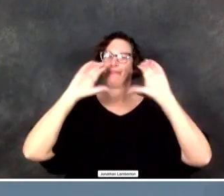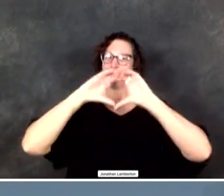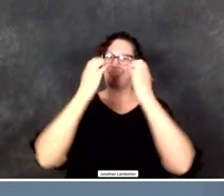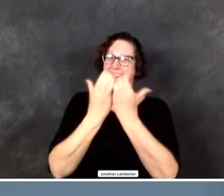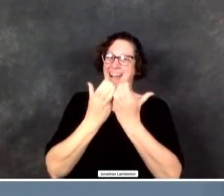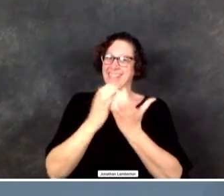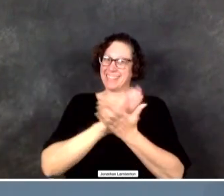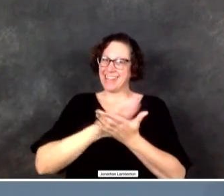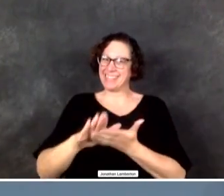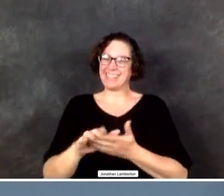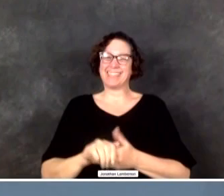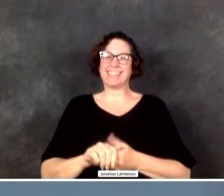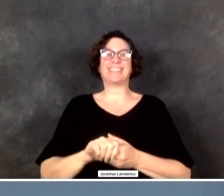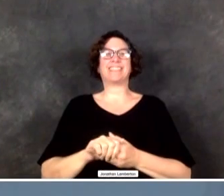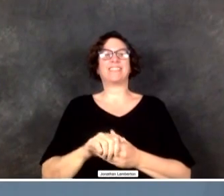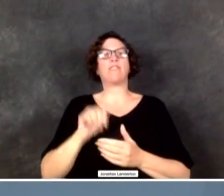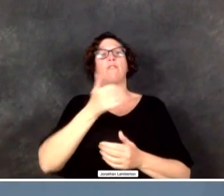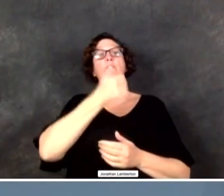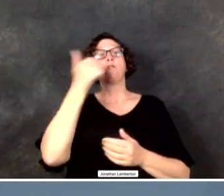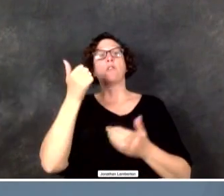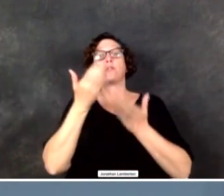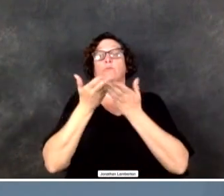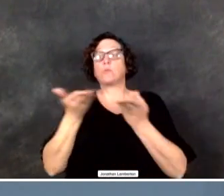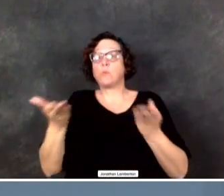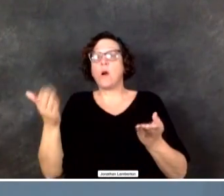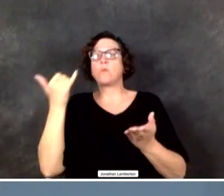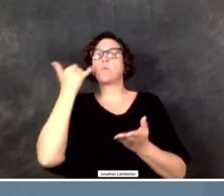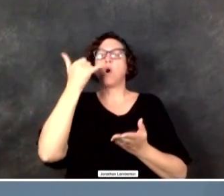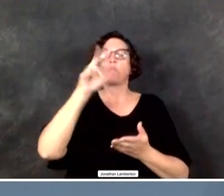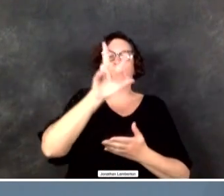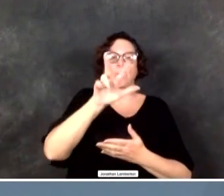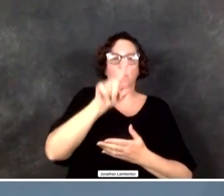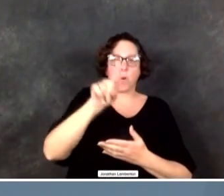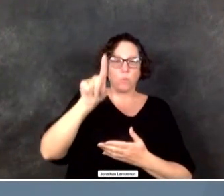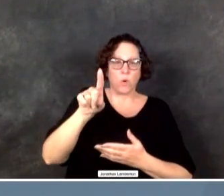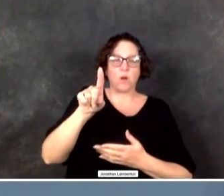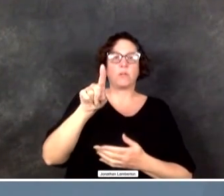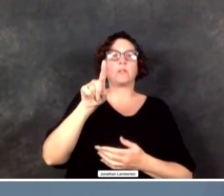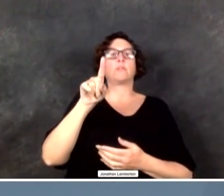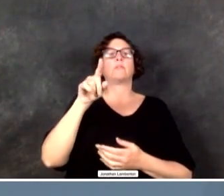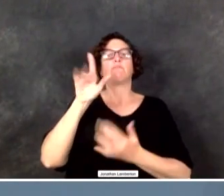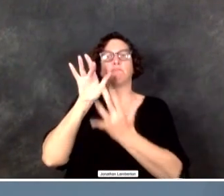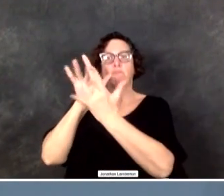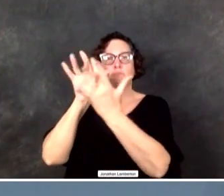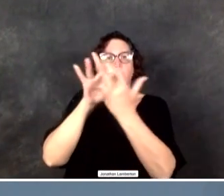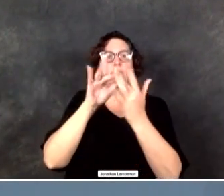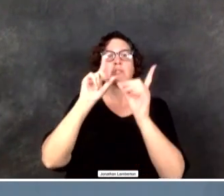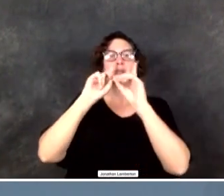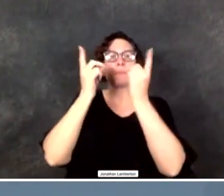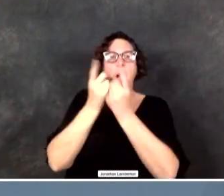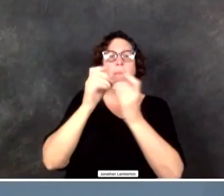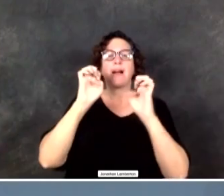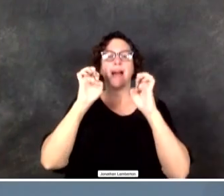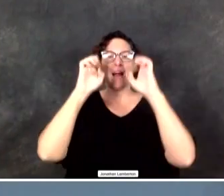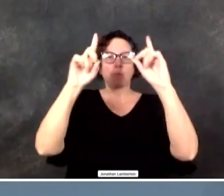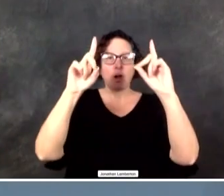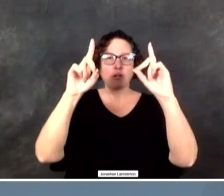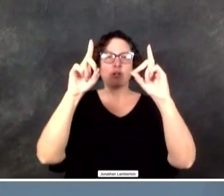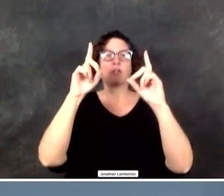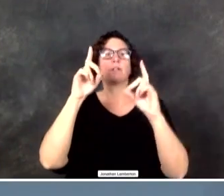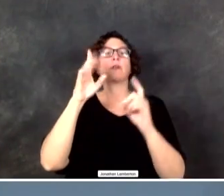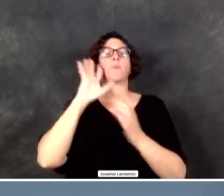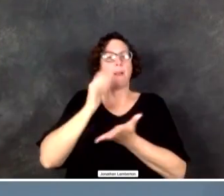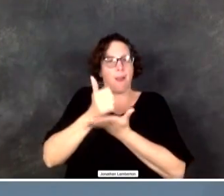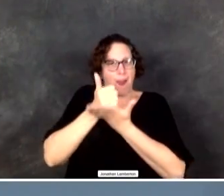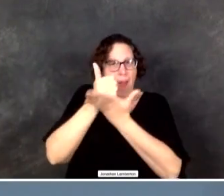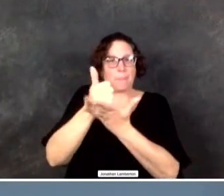311, and that'll put you in touch with folks at the Department of Education that can also help you navigate what these next few weeks and next few months